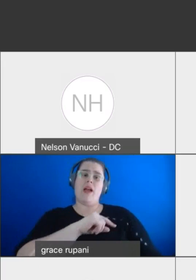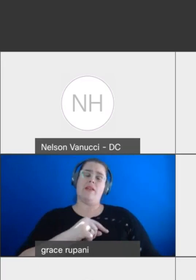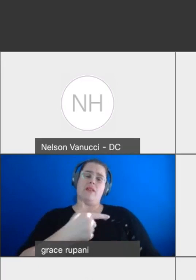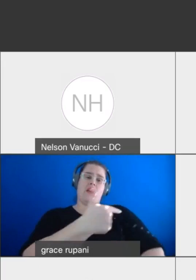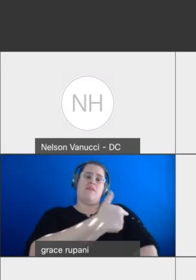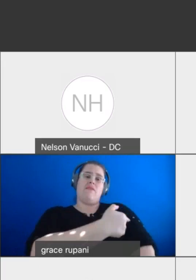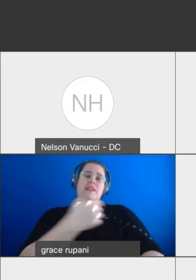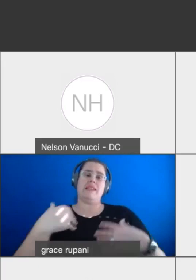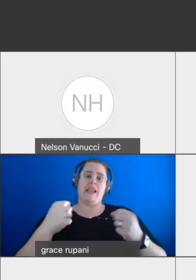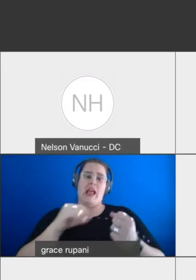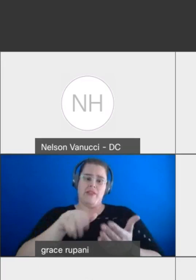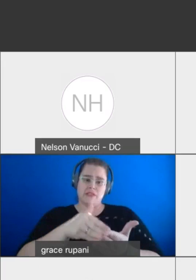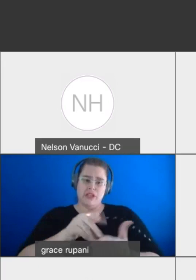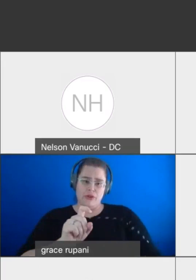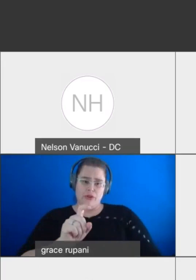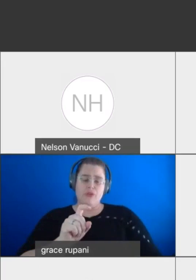go to